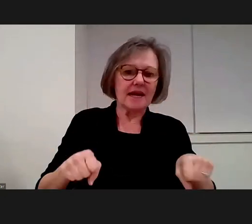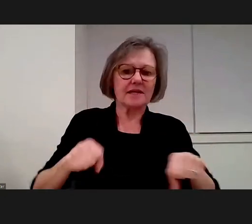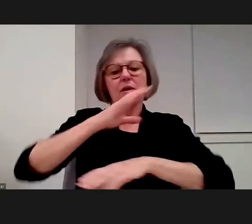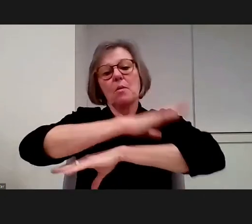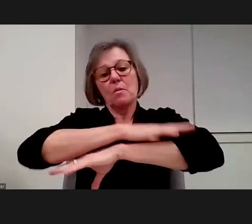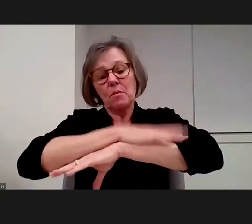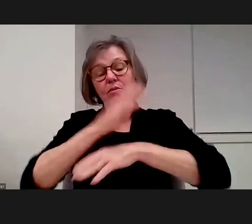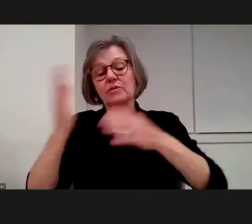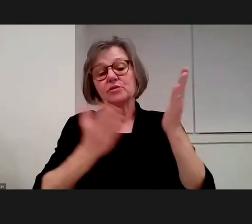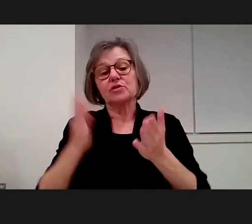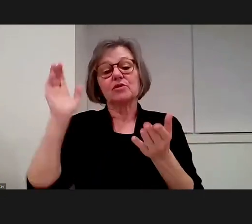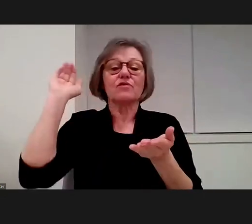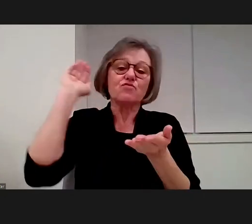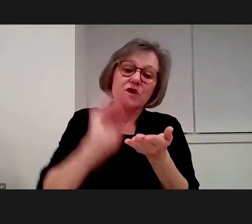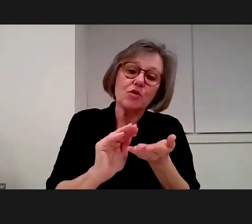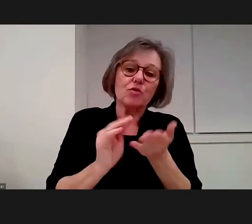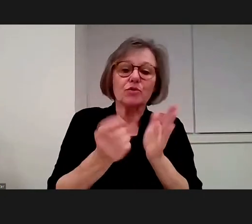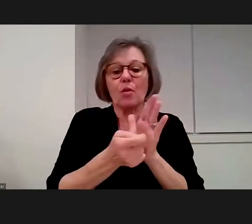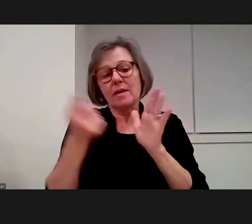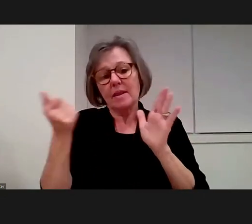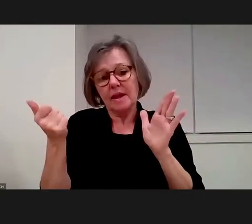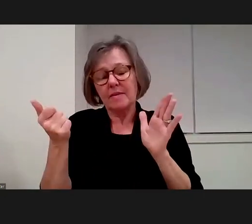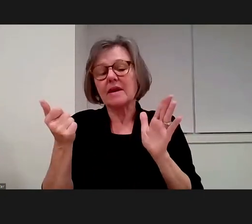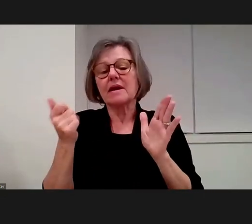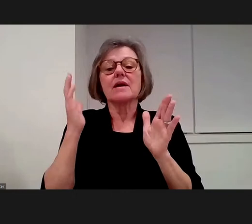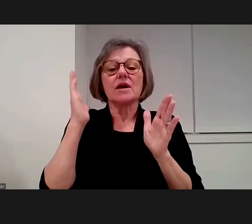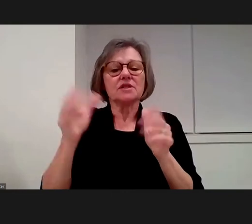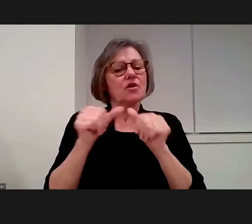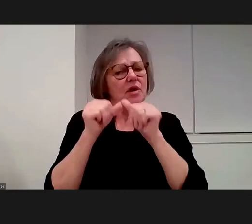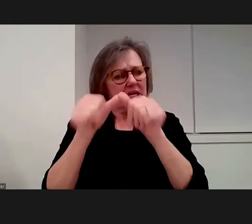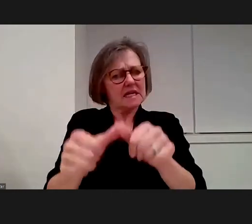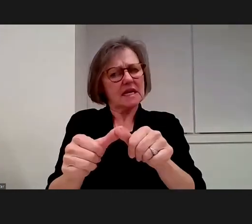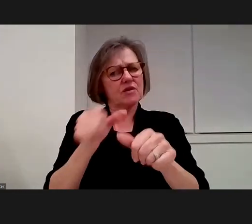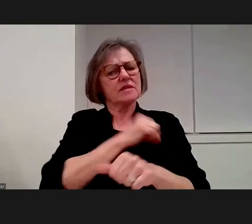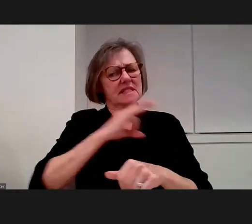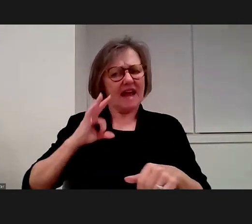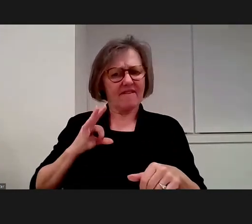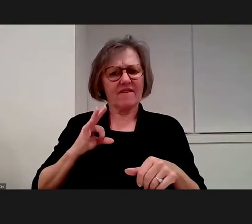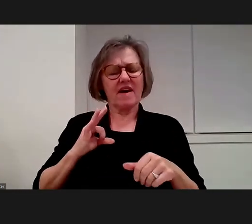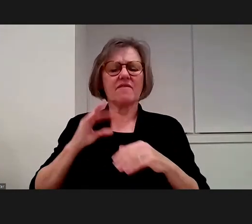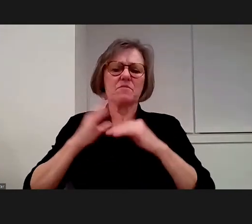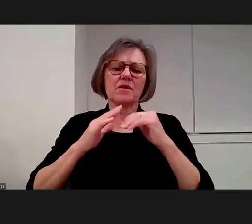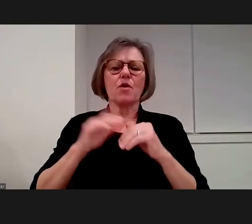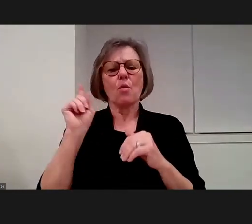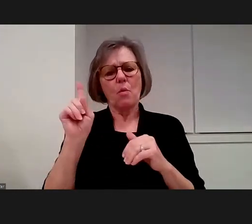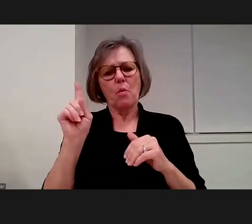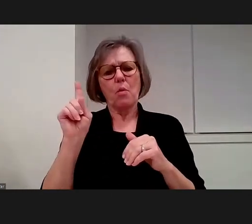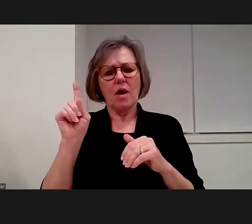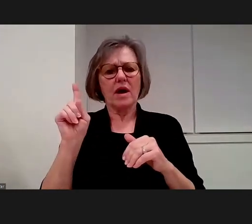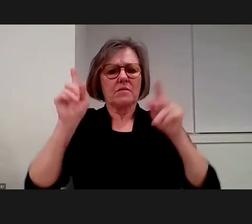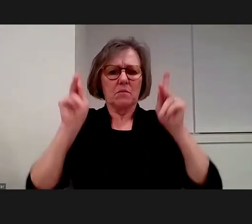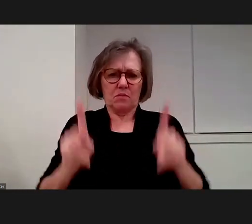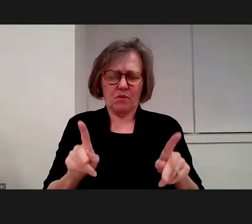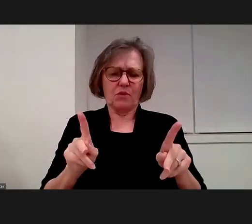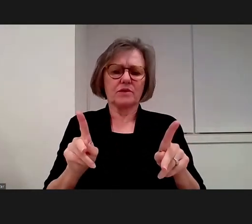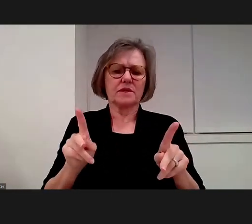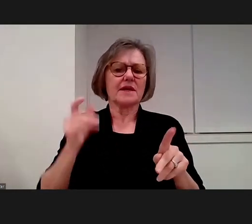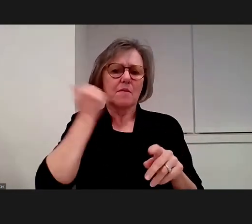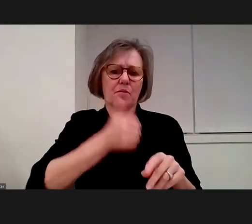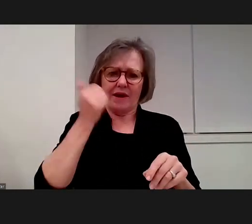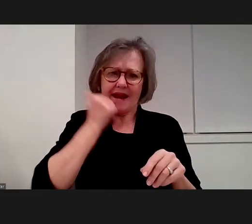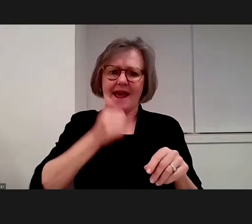service is reduced or eliminated shall continue to be staffed by a minimum of one station agent per